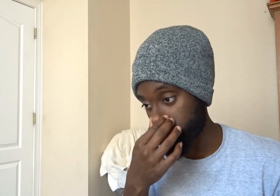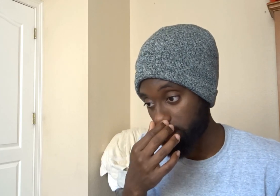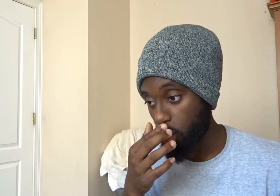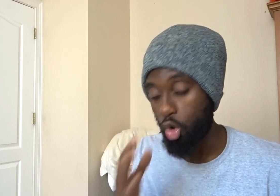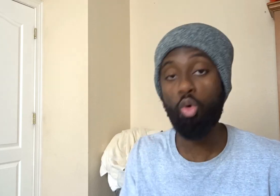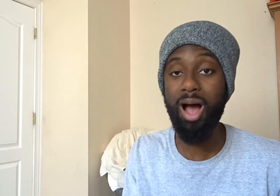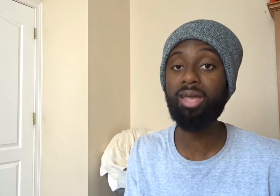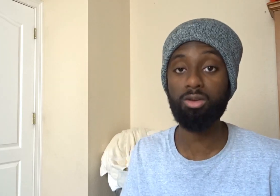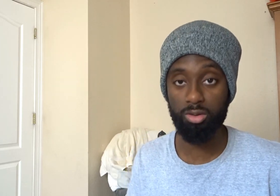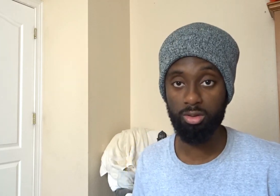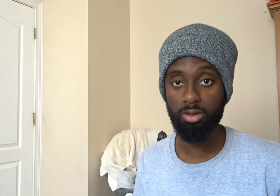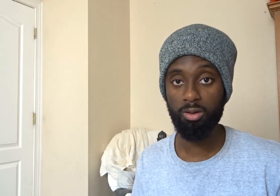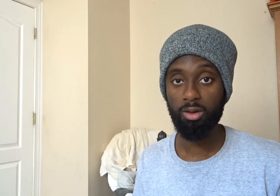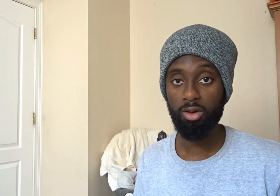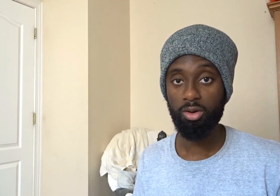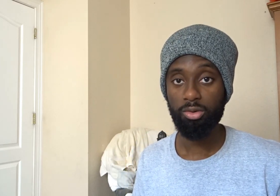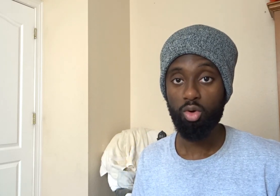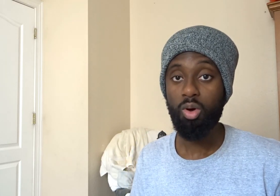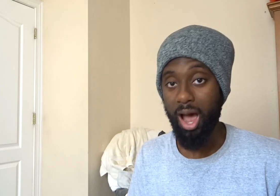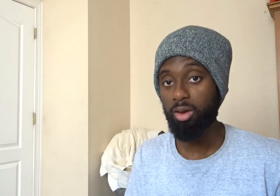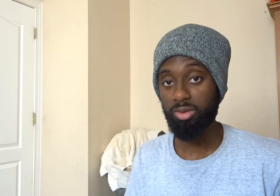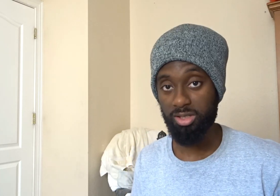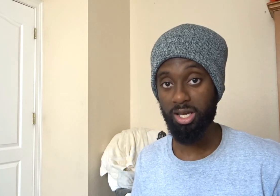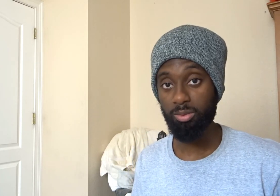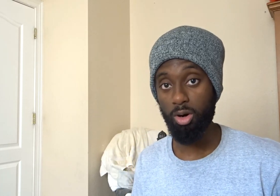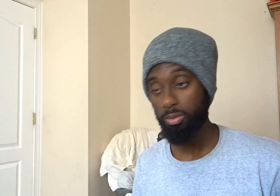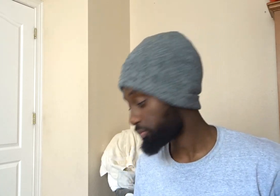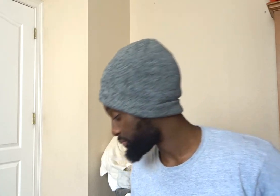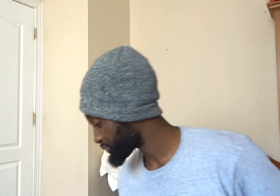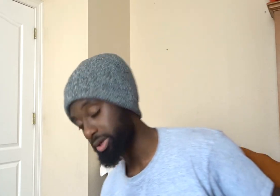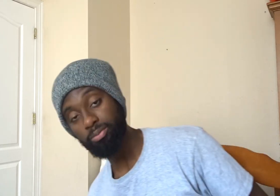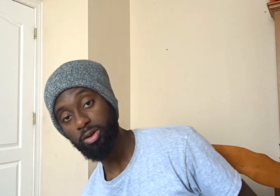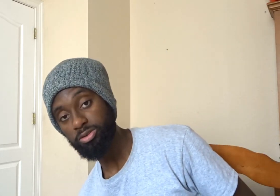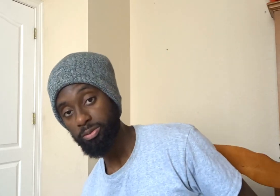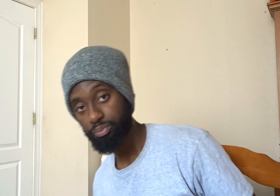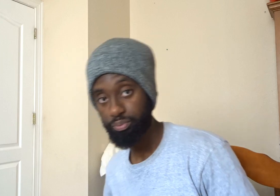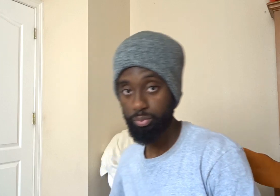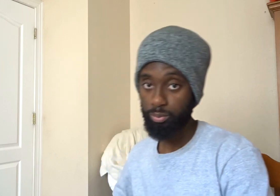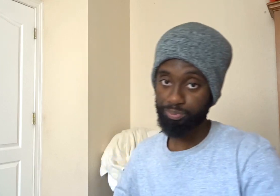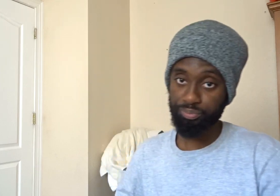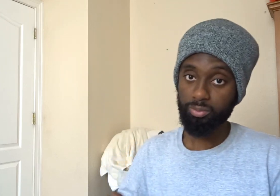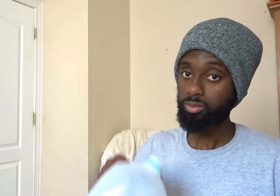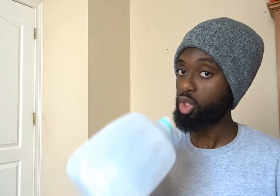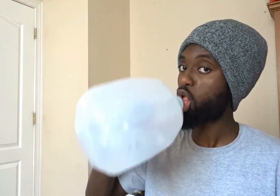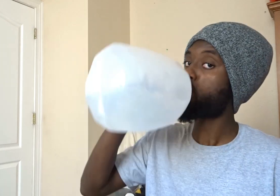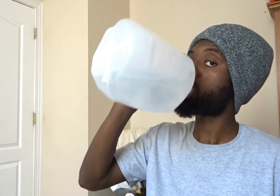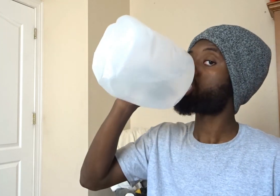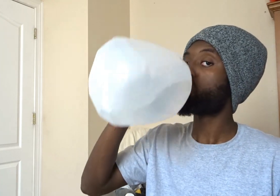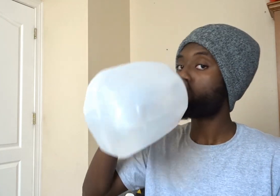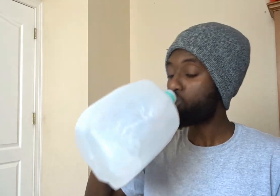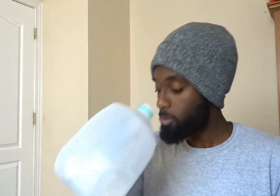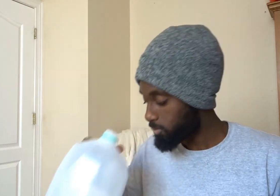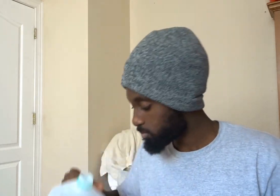good question. Who hired her? Who hired this lady, bro? I'm thirsty.